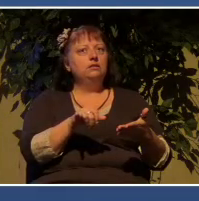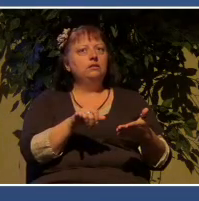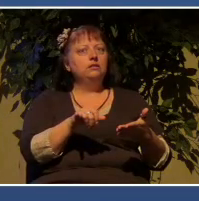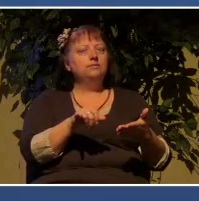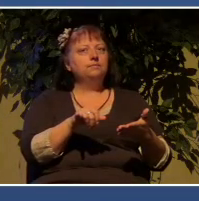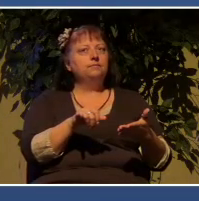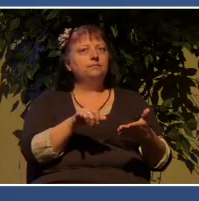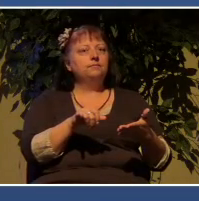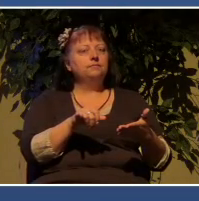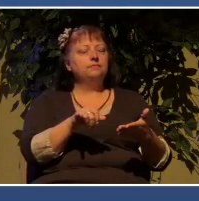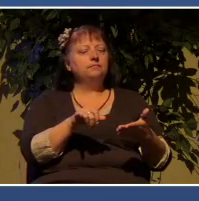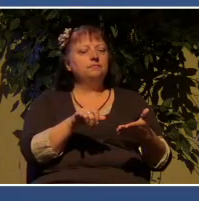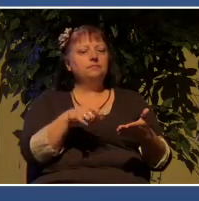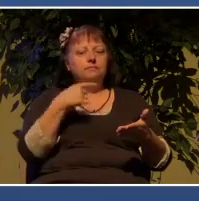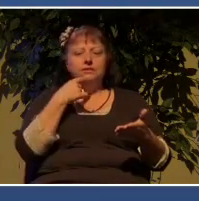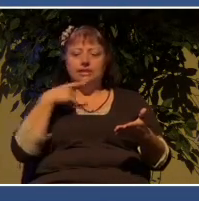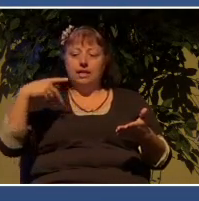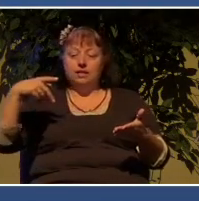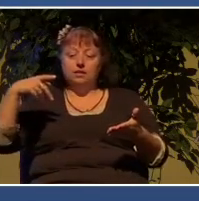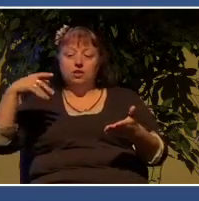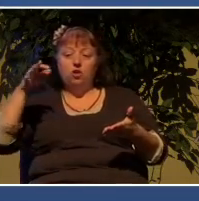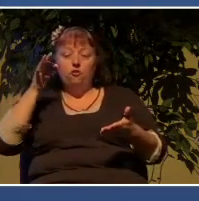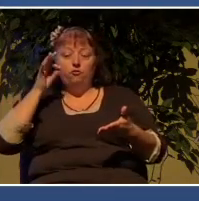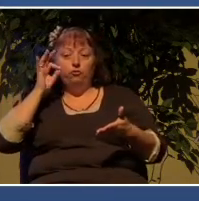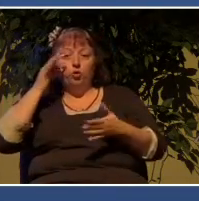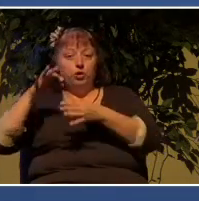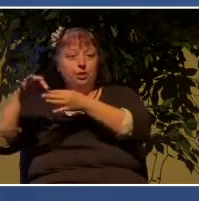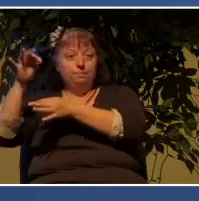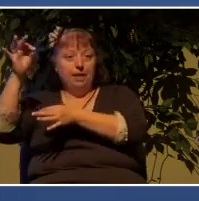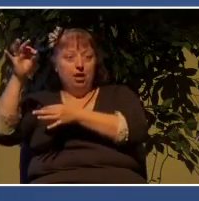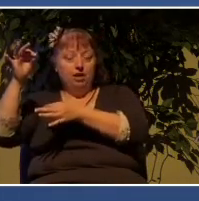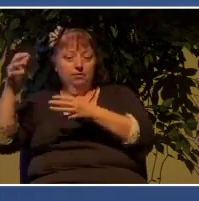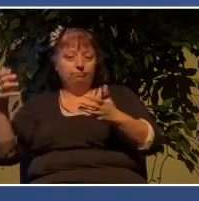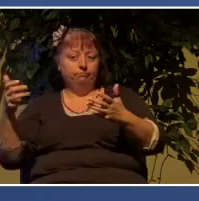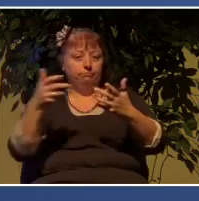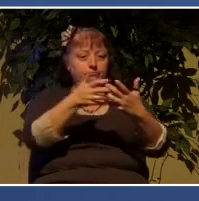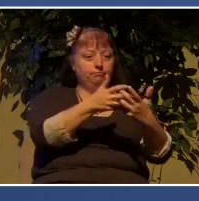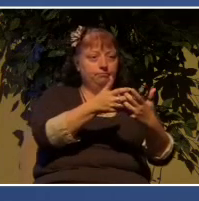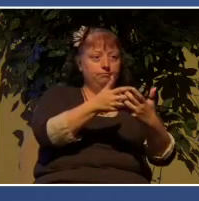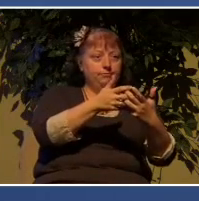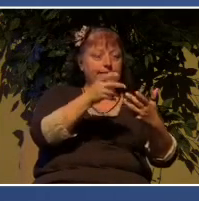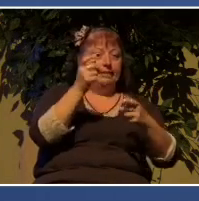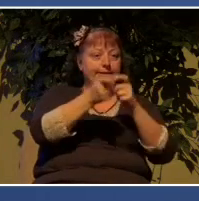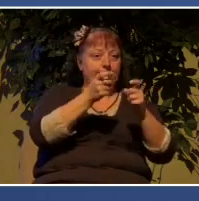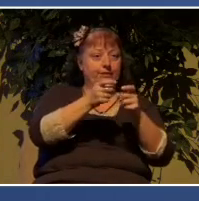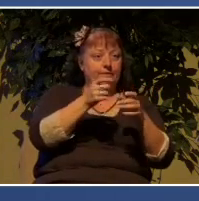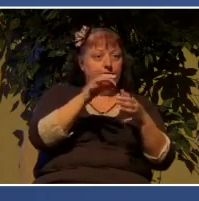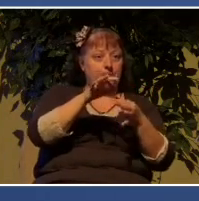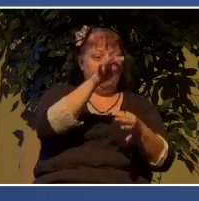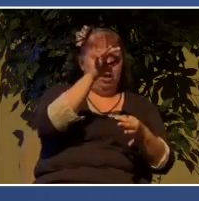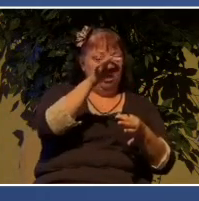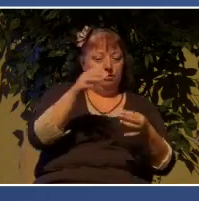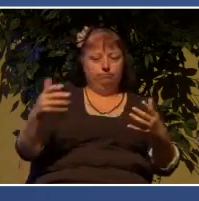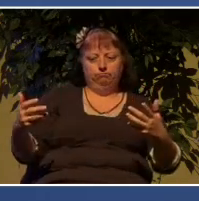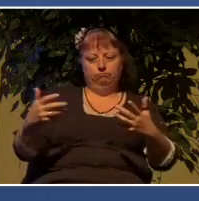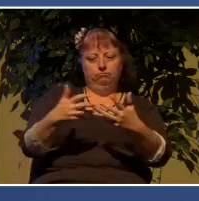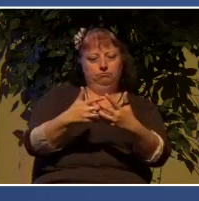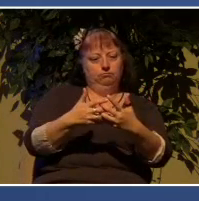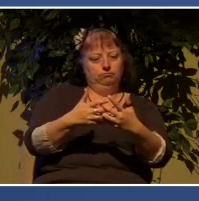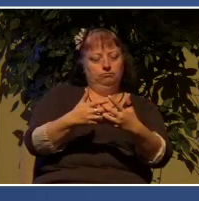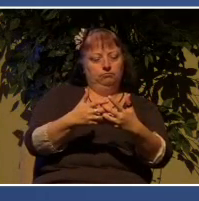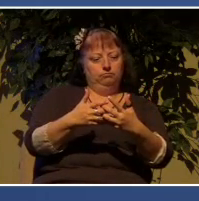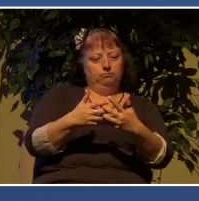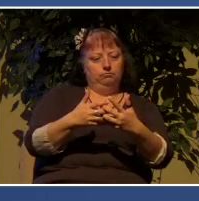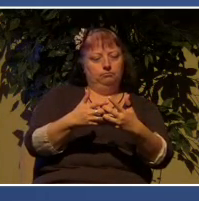the fruit of the Spirit within the context of the gifts of the Spirit is because gifts of the